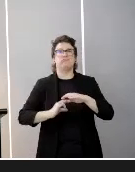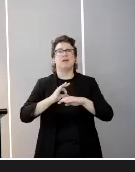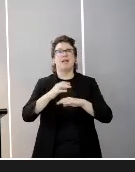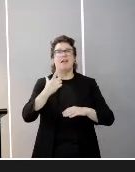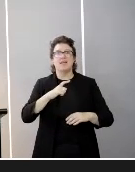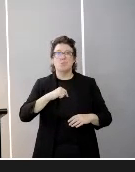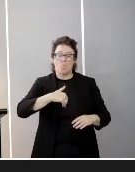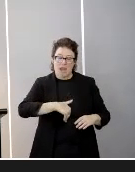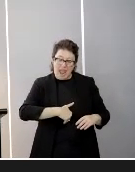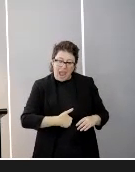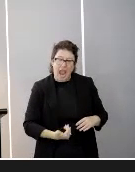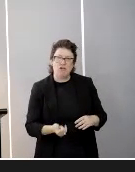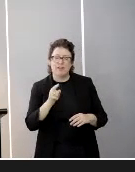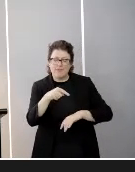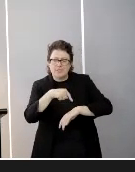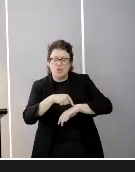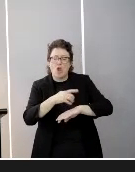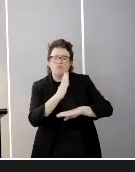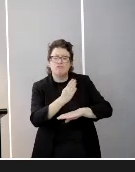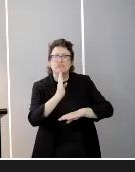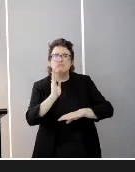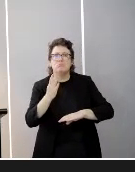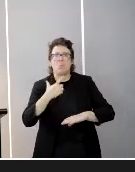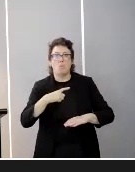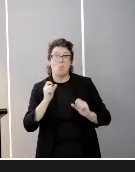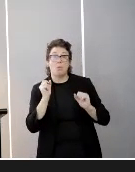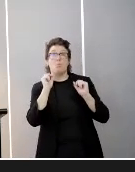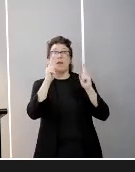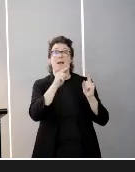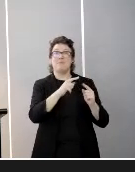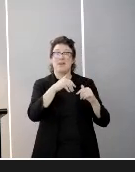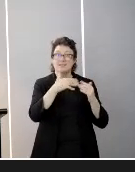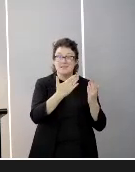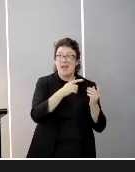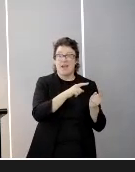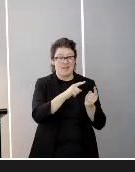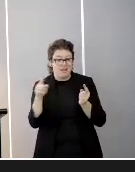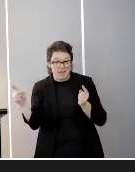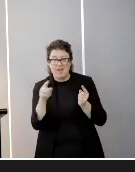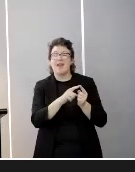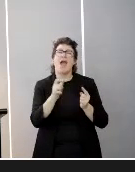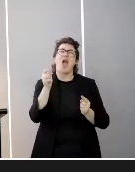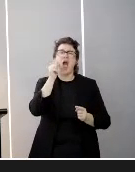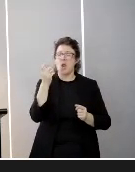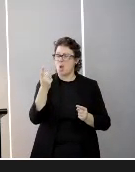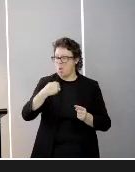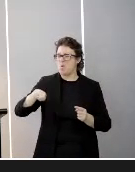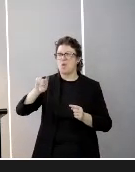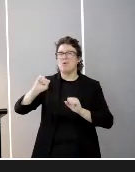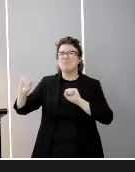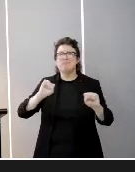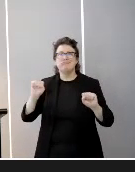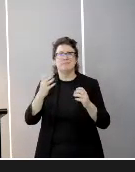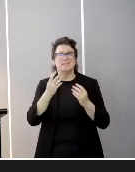get hungry at certain times of day, and why we wake up at certain times of day and go to sleep. And people vary from each other. We have